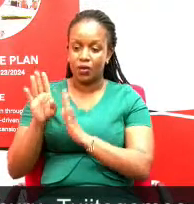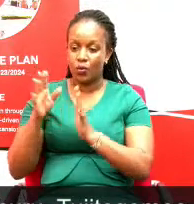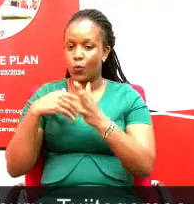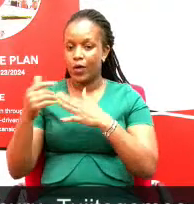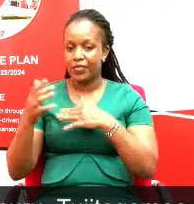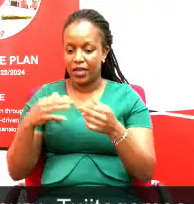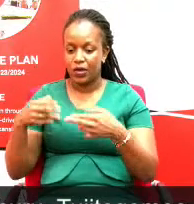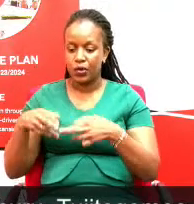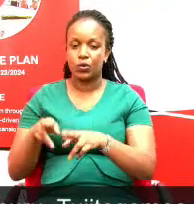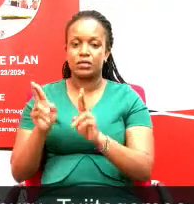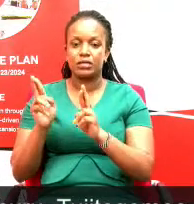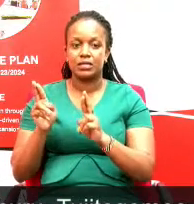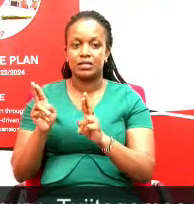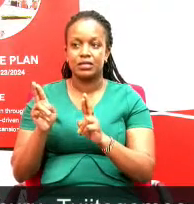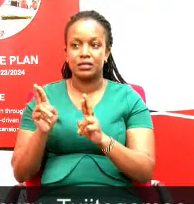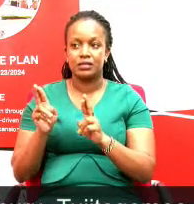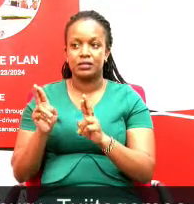roads,